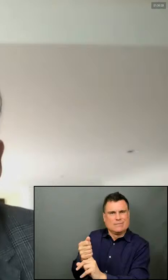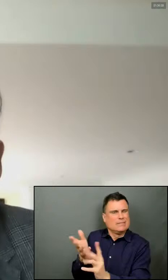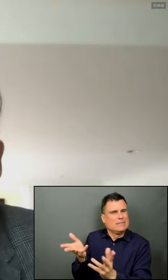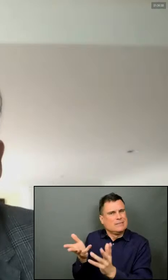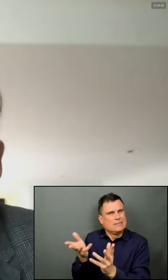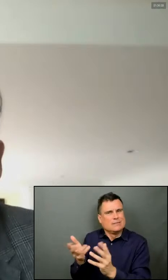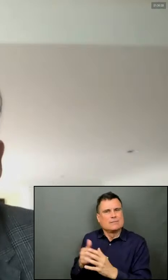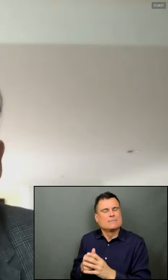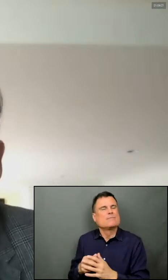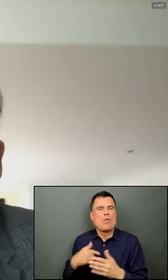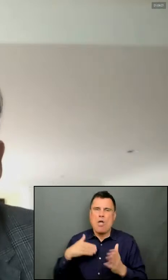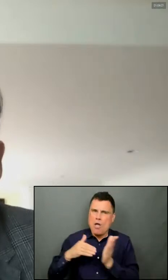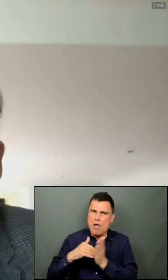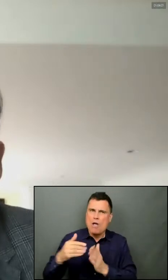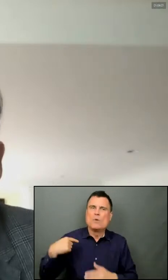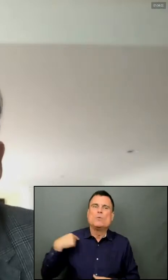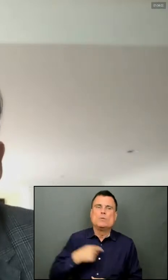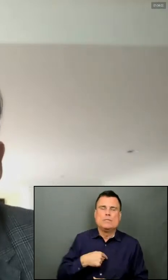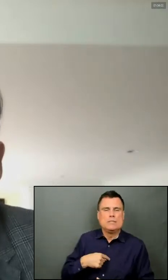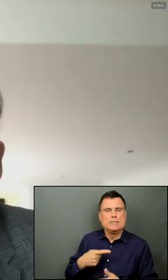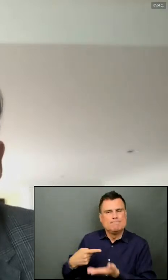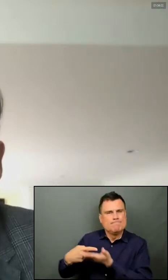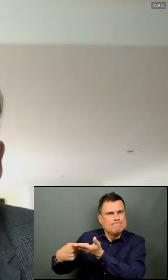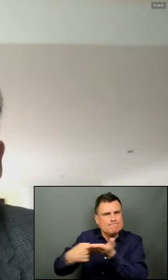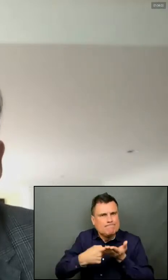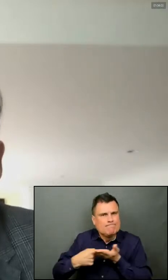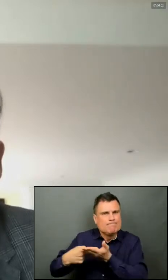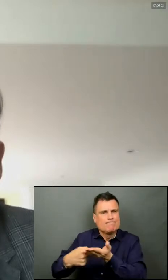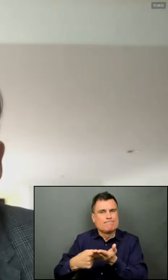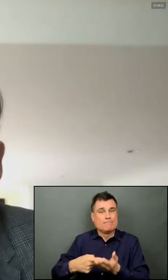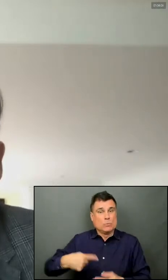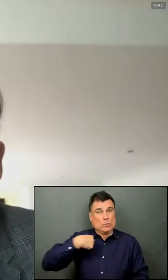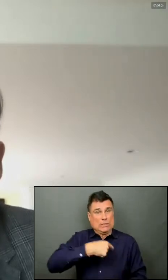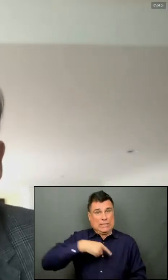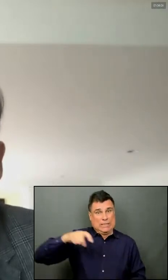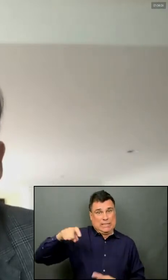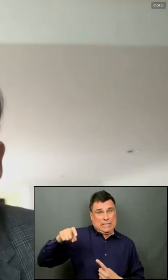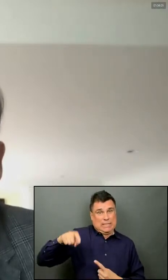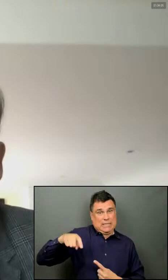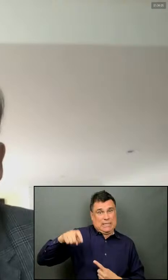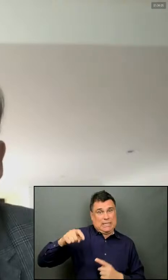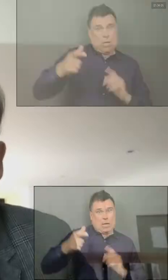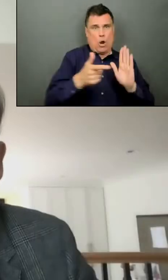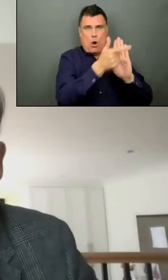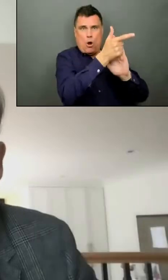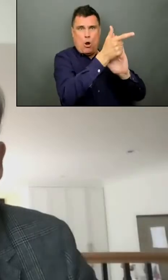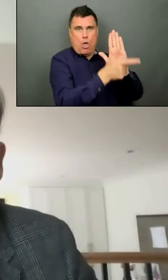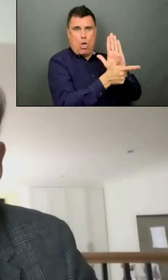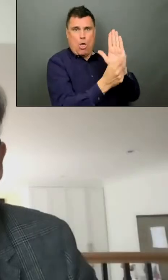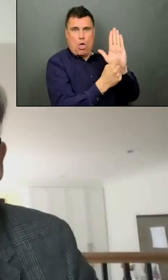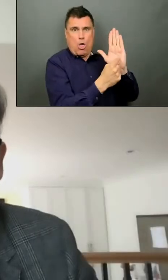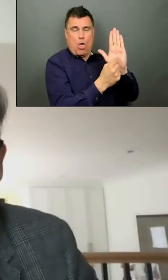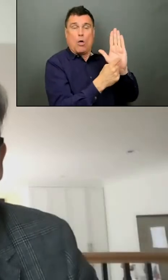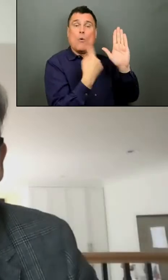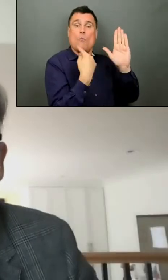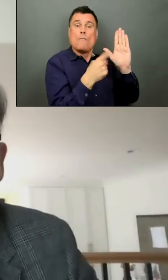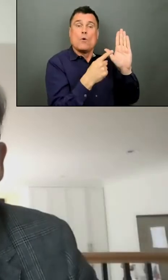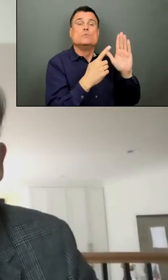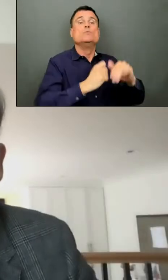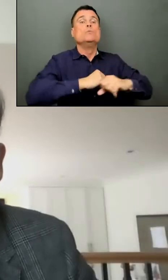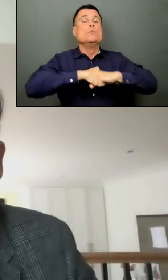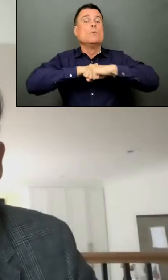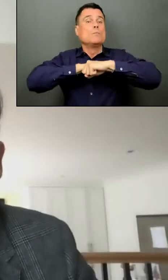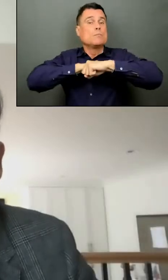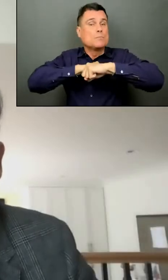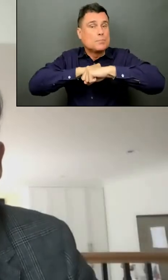in with some form of legislation that protects the rights of young people and also supports the care provider and the